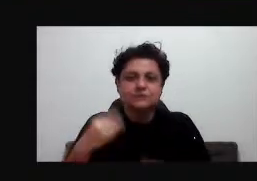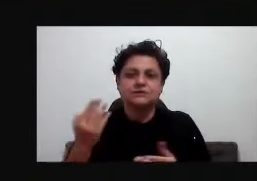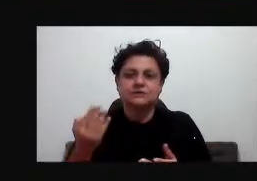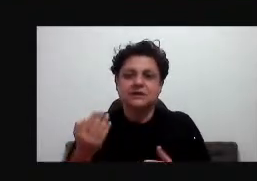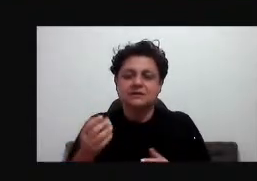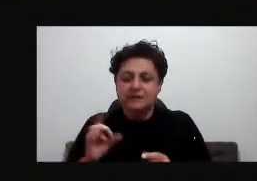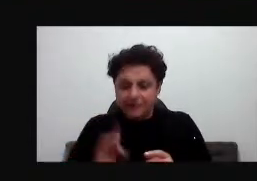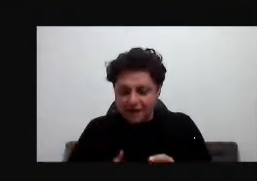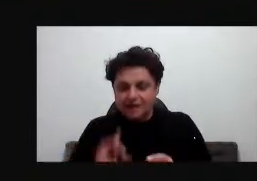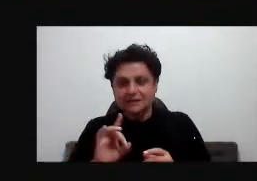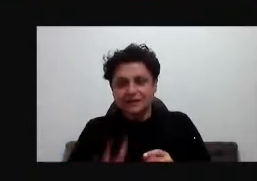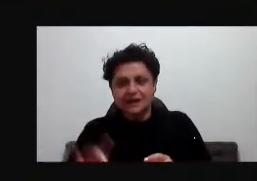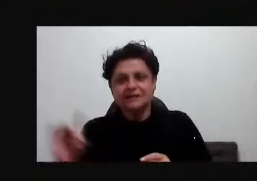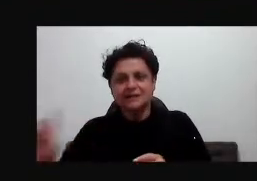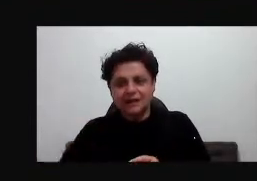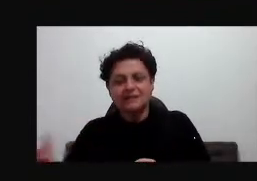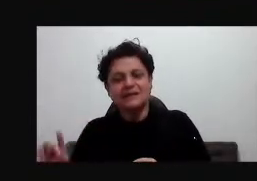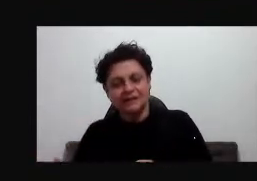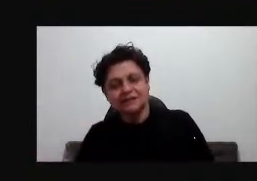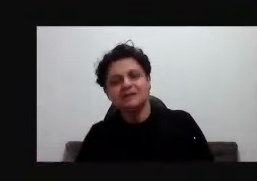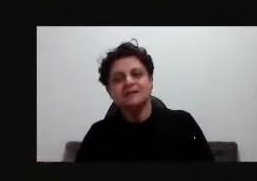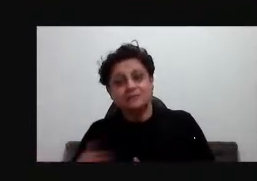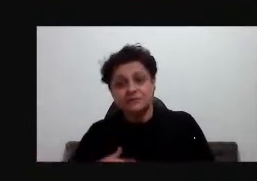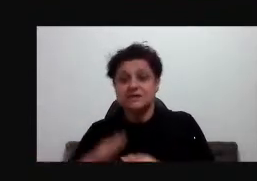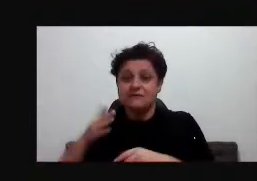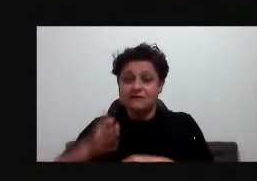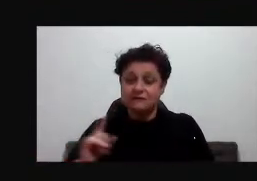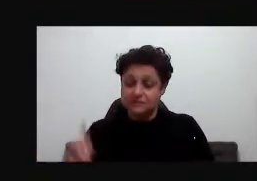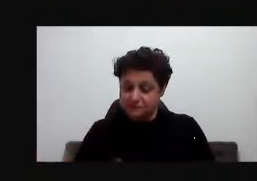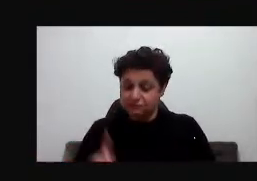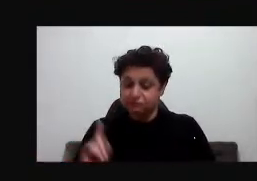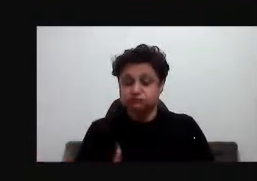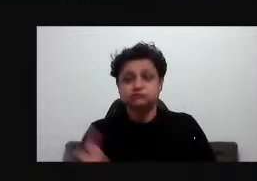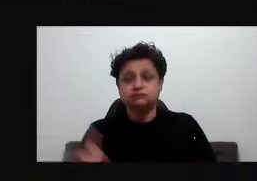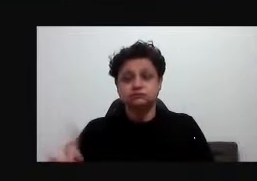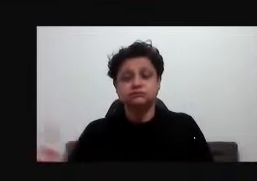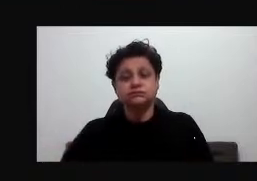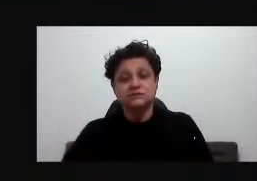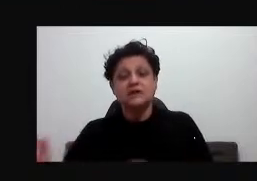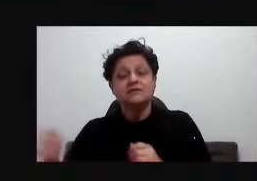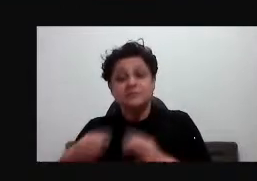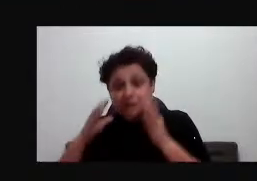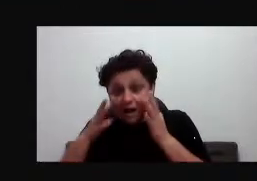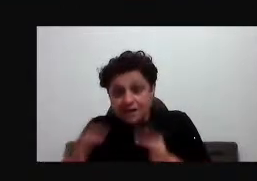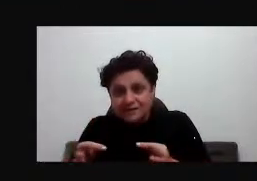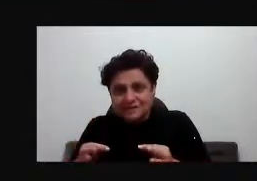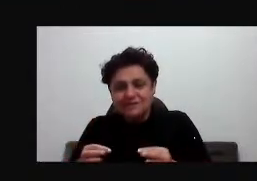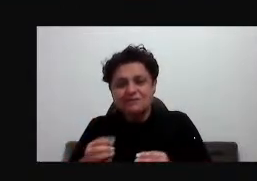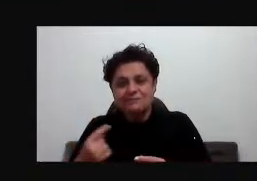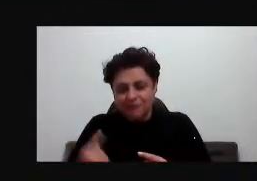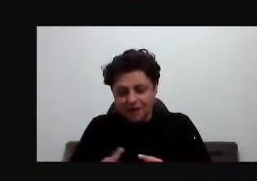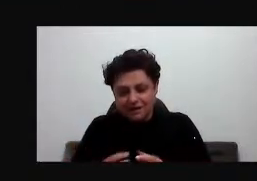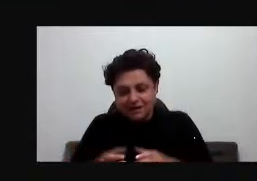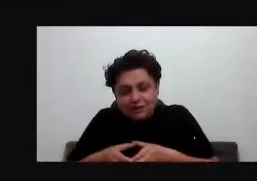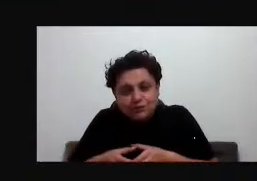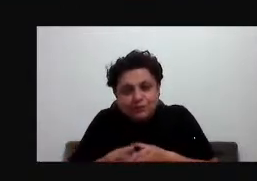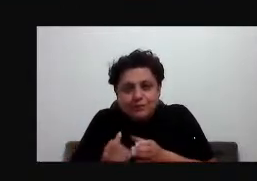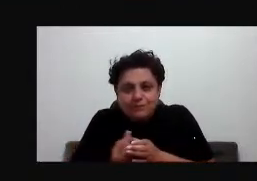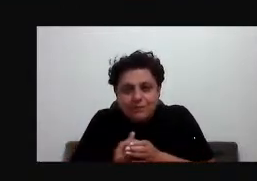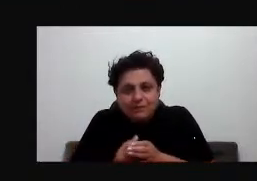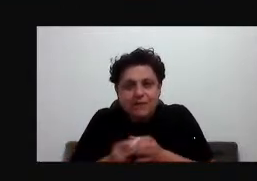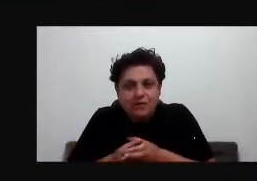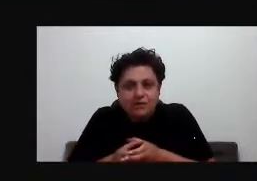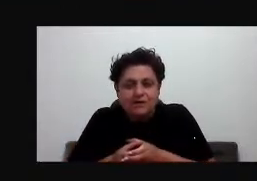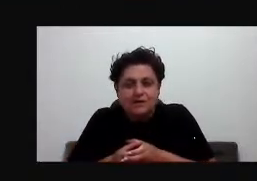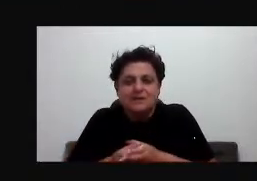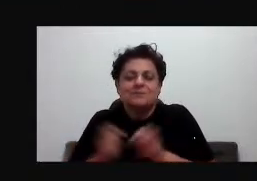classroom, then you can give more individual attention to students because you can be one of those stations,